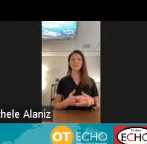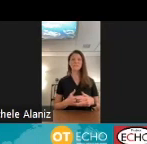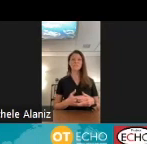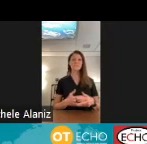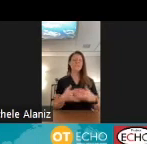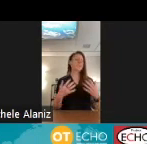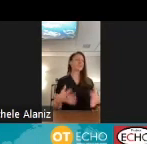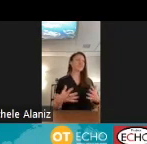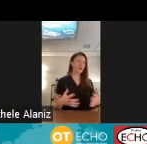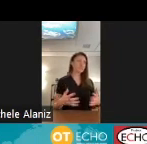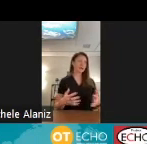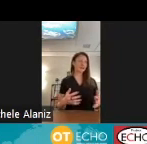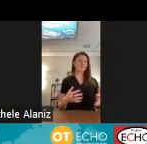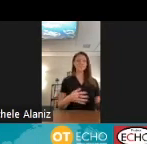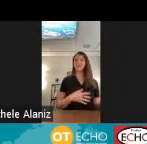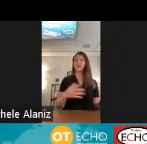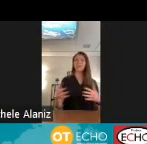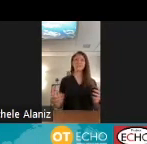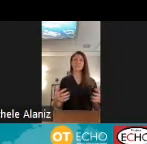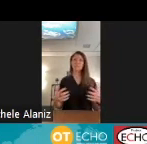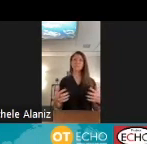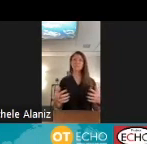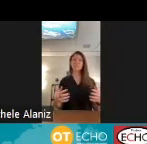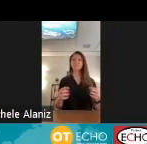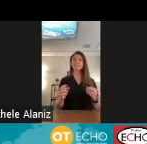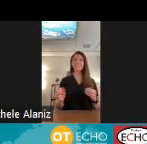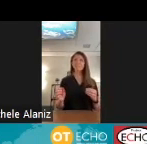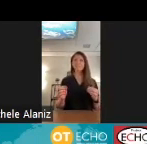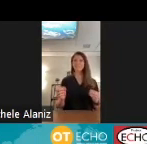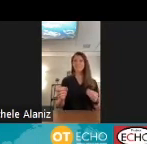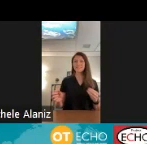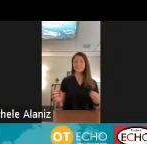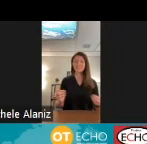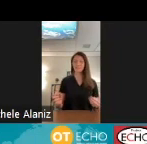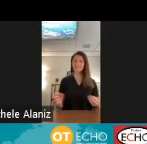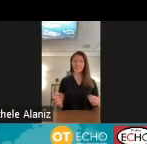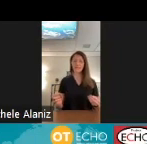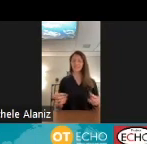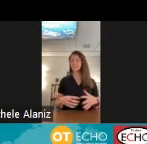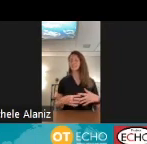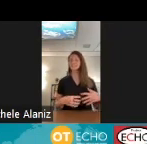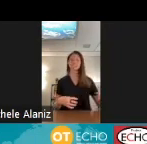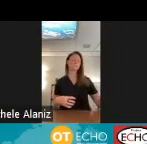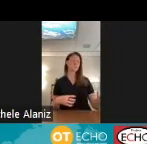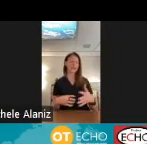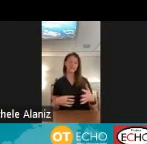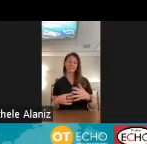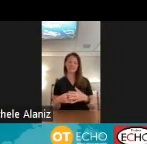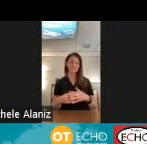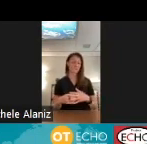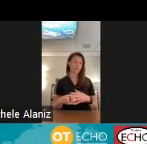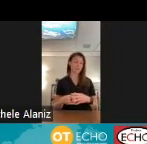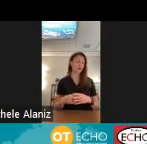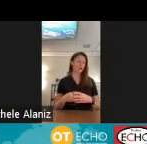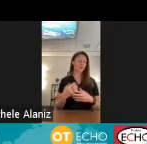at home. And on top of that, if they're out in the community and something slightly unexpected happens, she takes a different path to